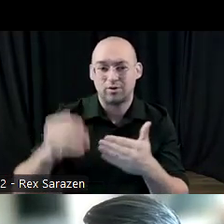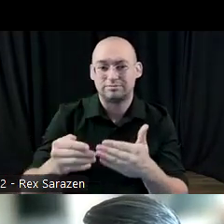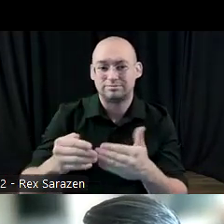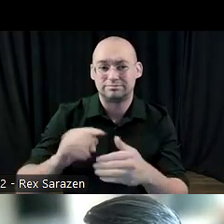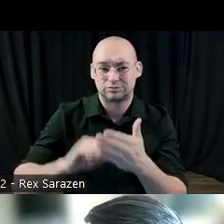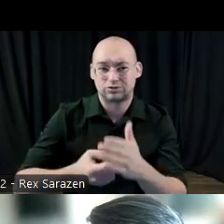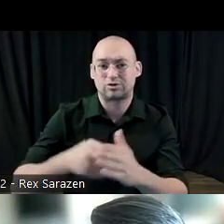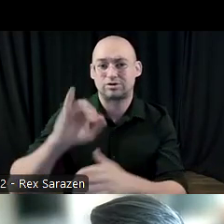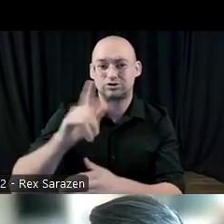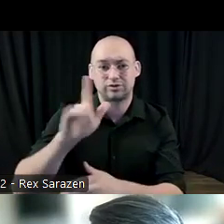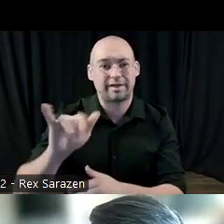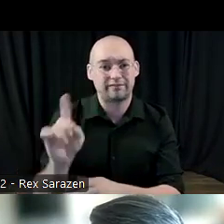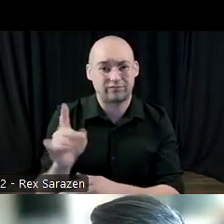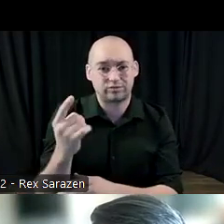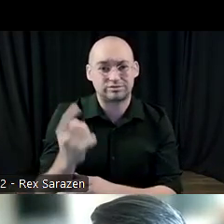July 1st.